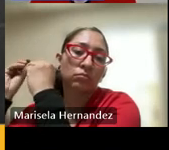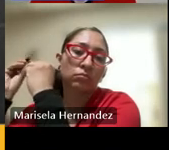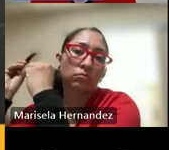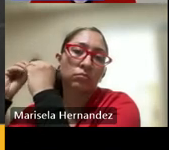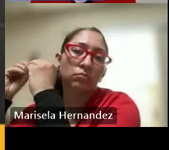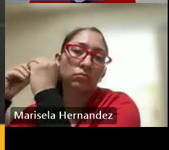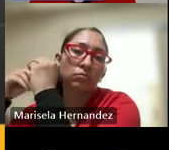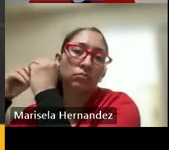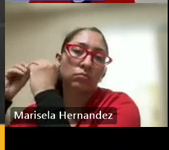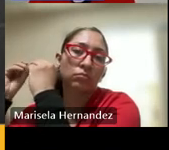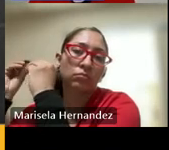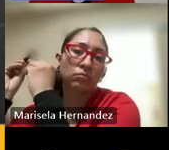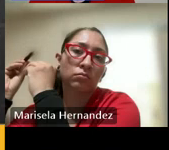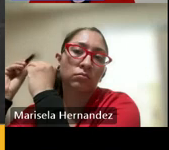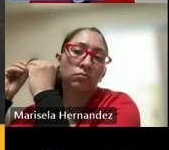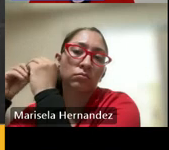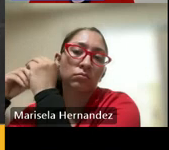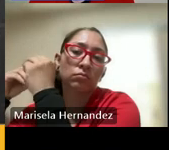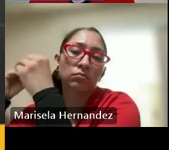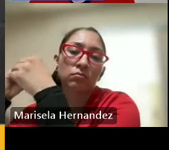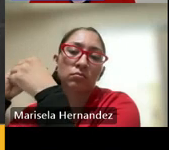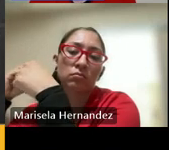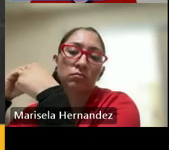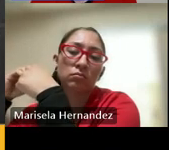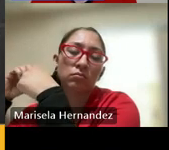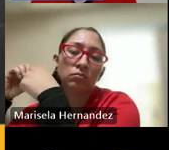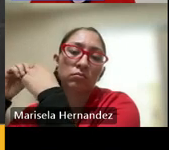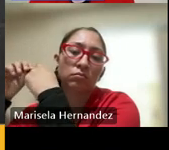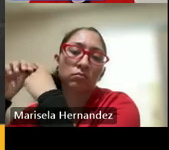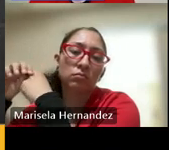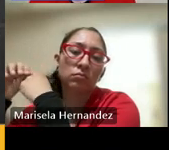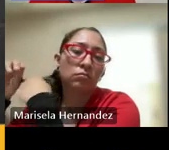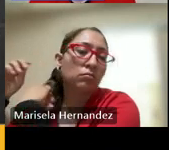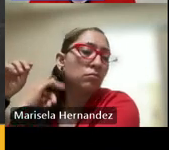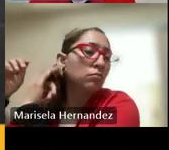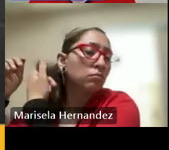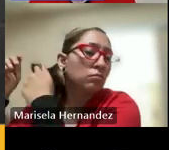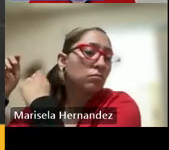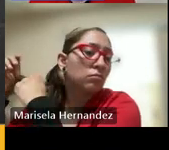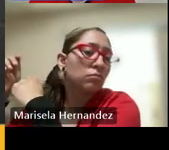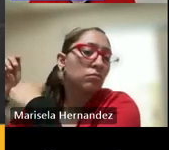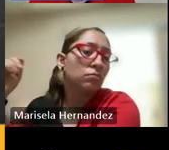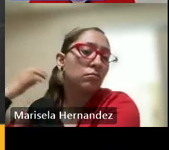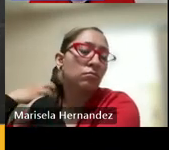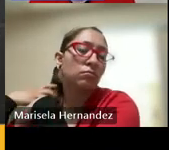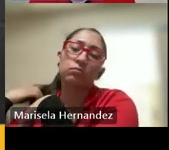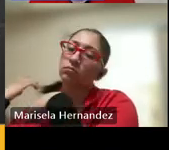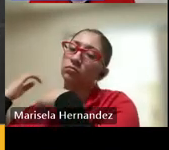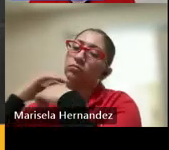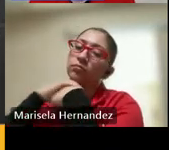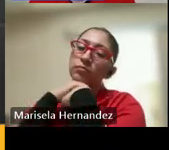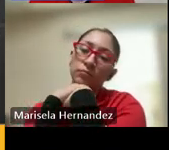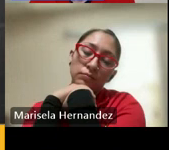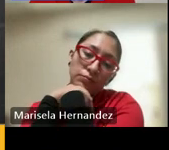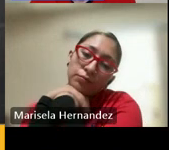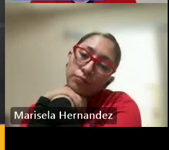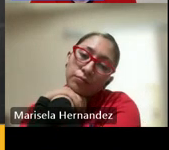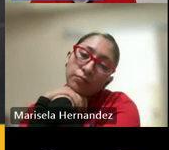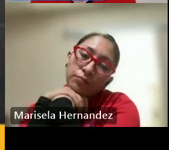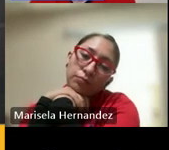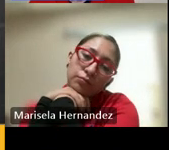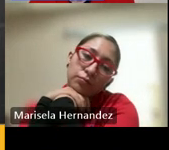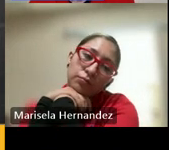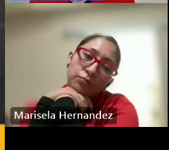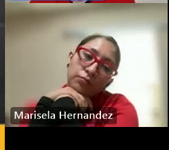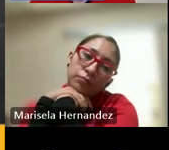this, and tax credits do make their way to rural areas, but the projects tend to be smaller, almost half the size, more